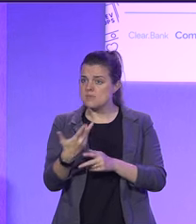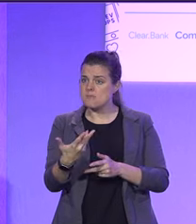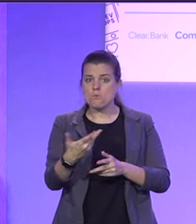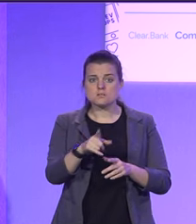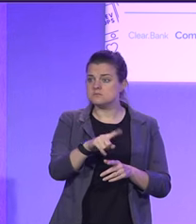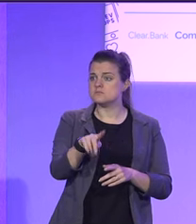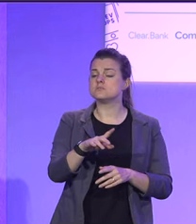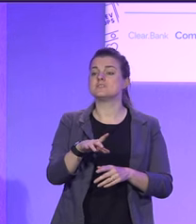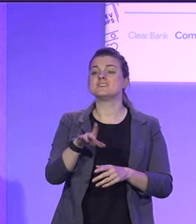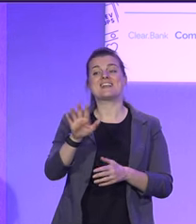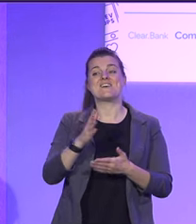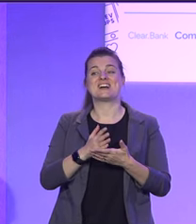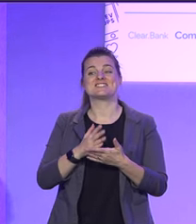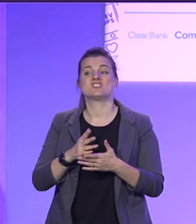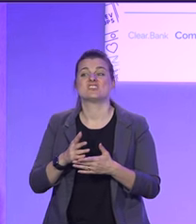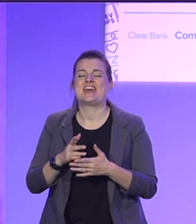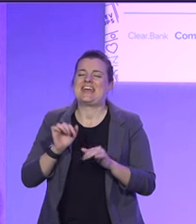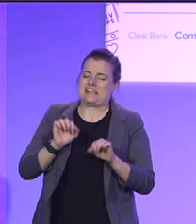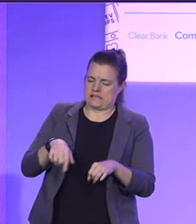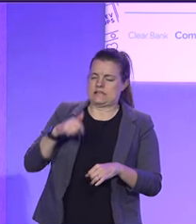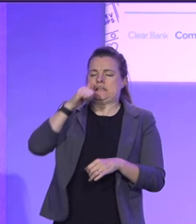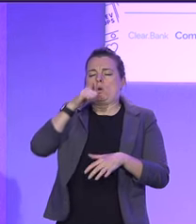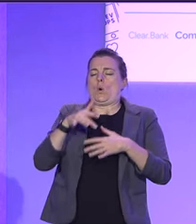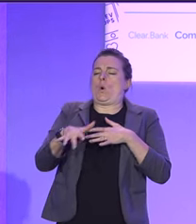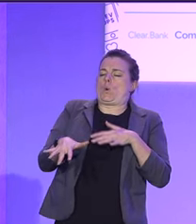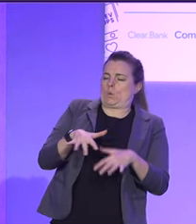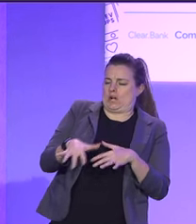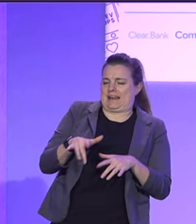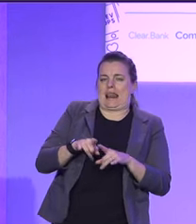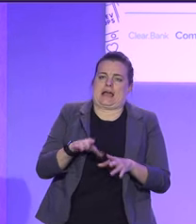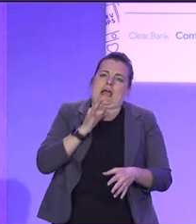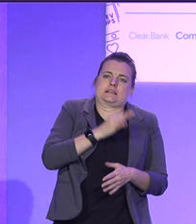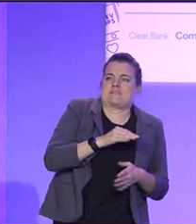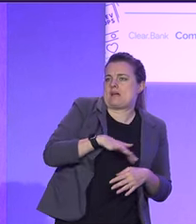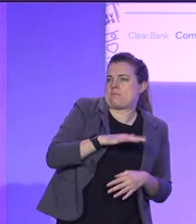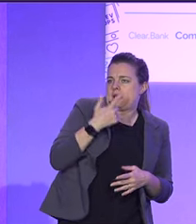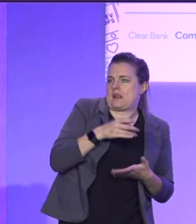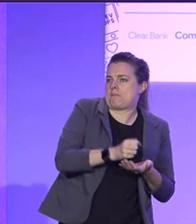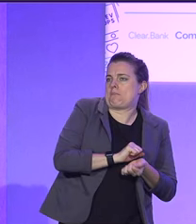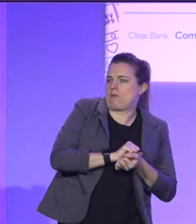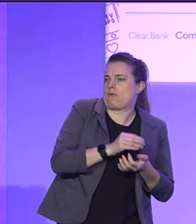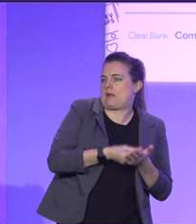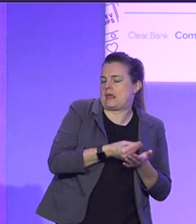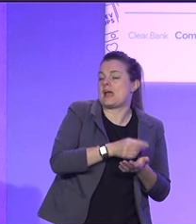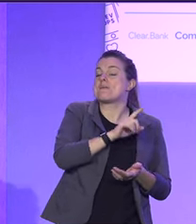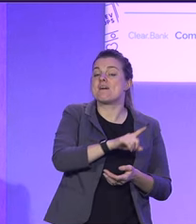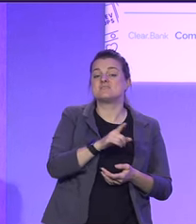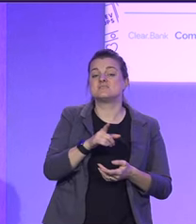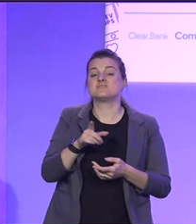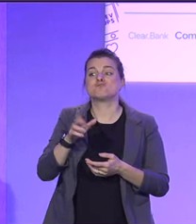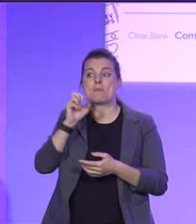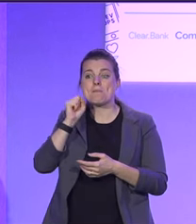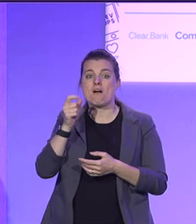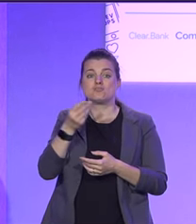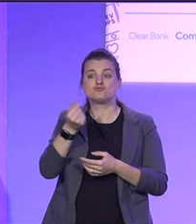bonuses for referrals because they don't want to pay recruitment agents. So you can actually make each other a little bit of money by finding that role. Go look